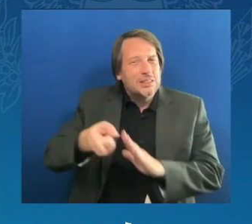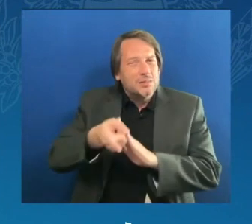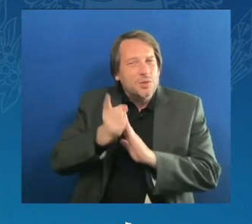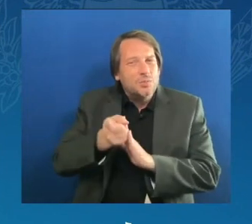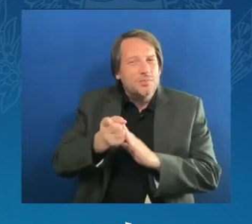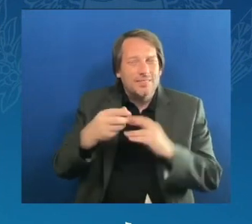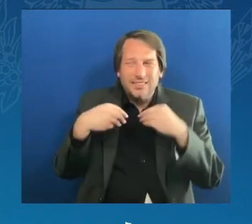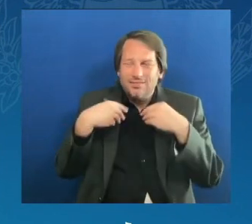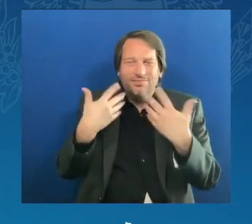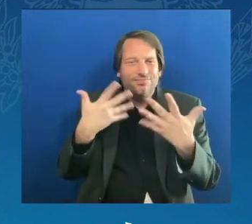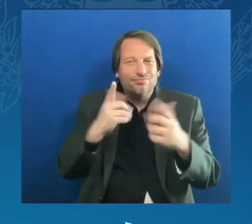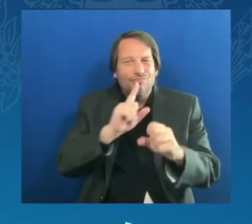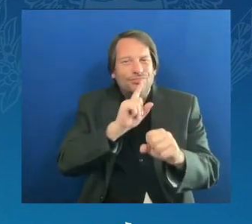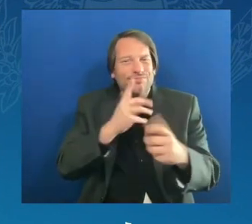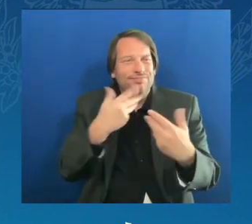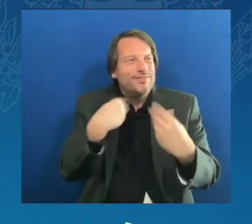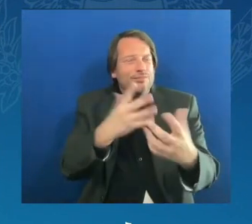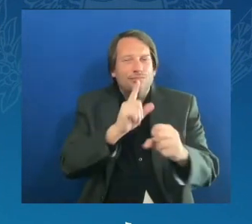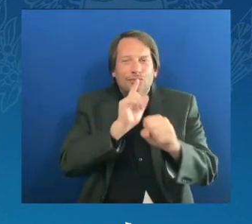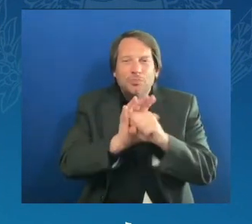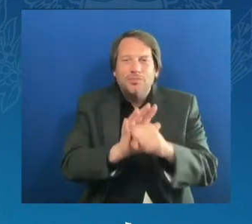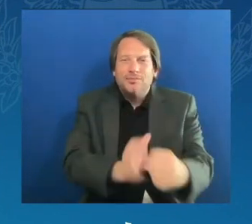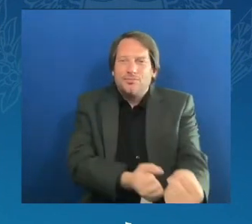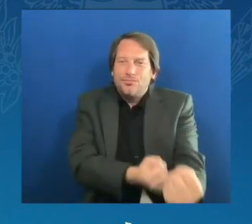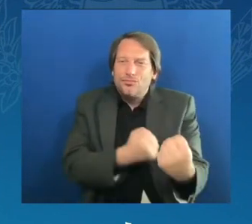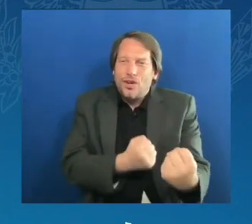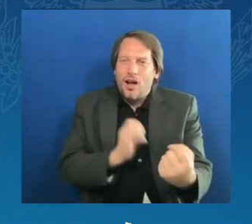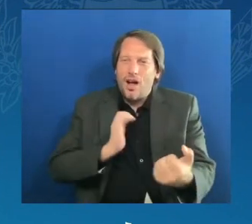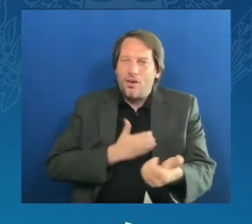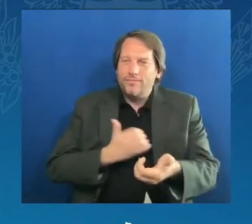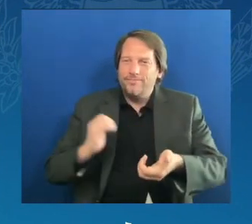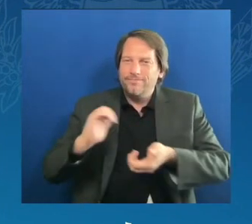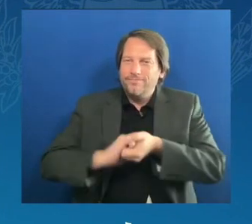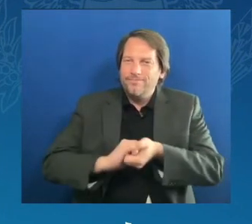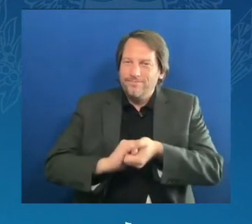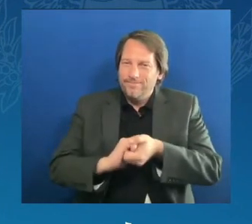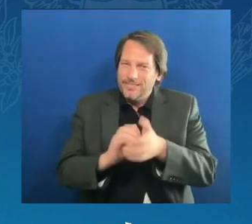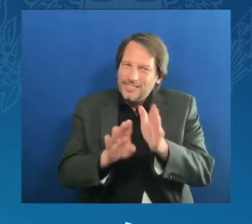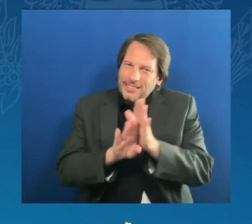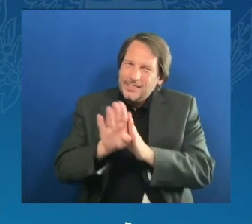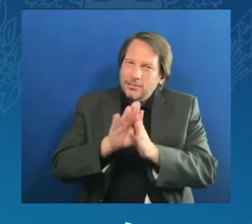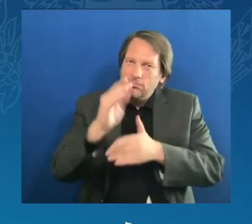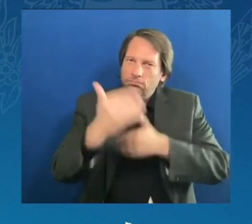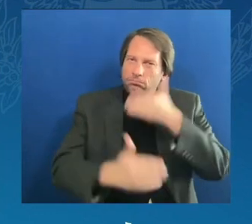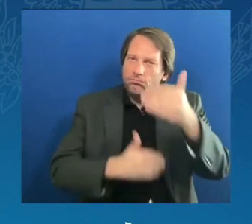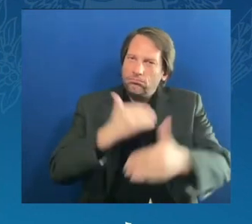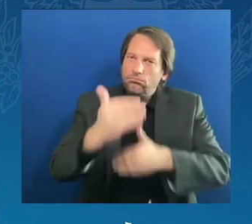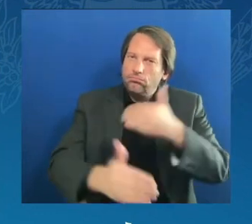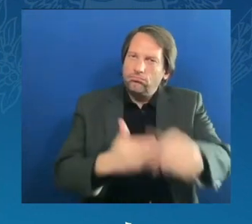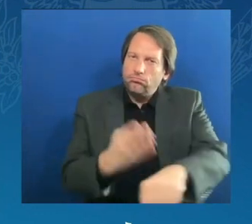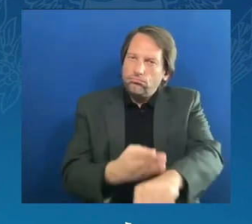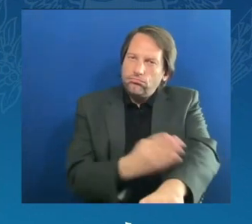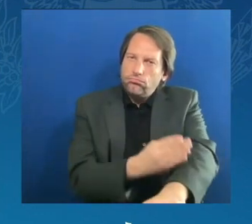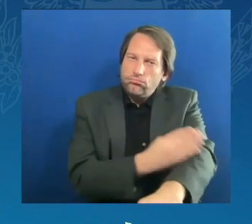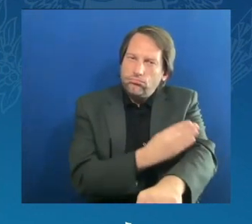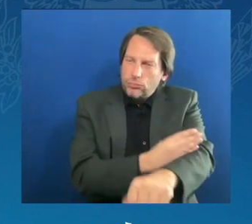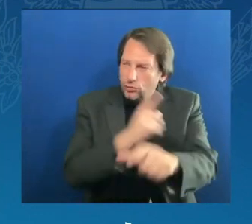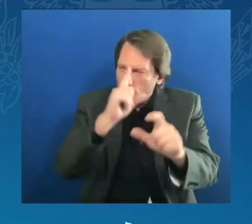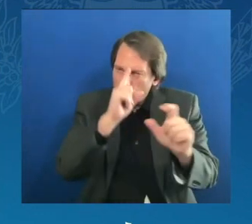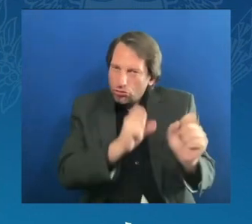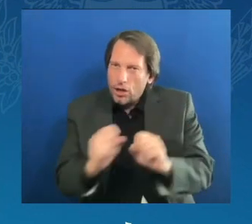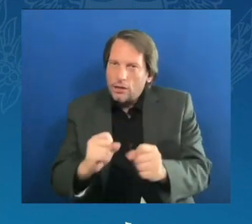partners on the basis of shared values and common interests. We will maintain our